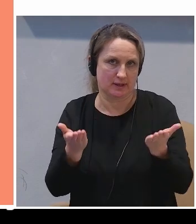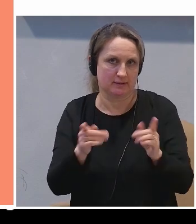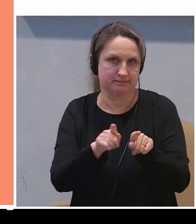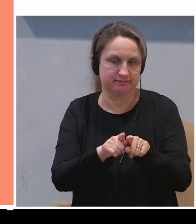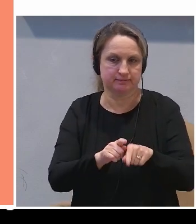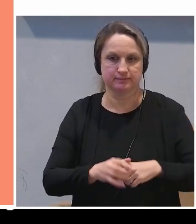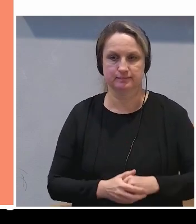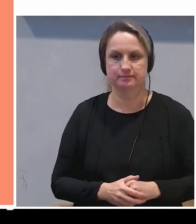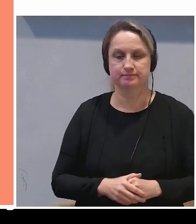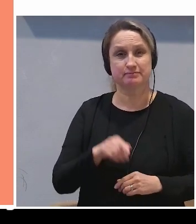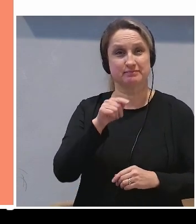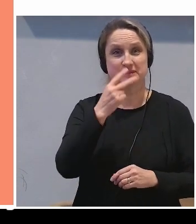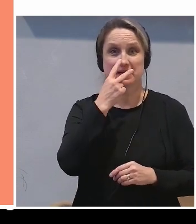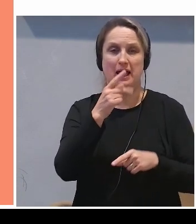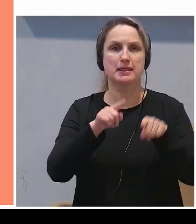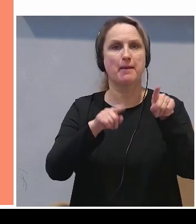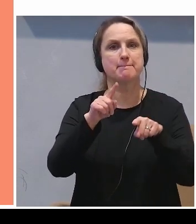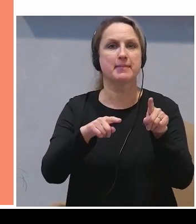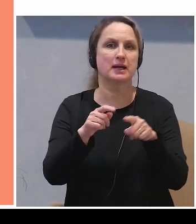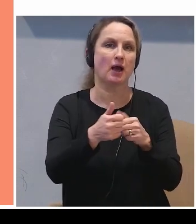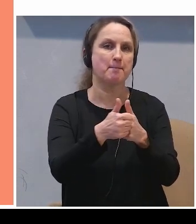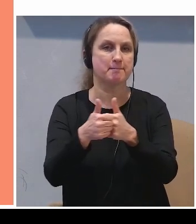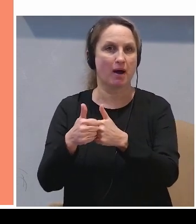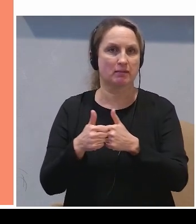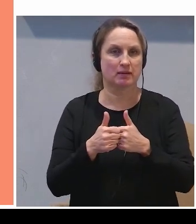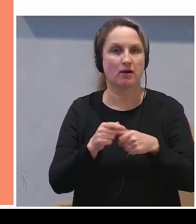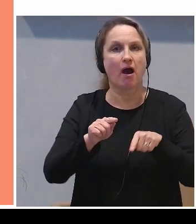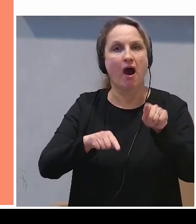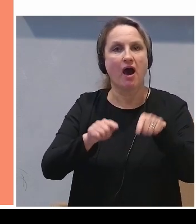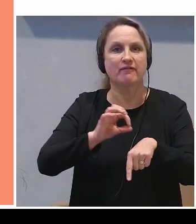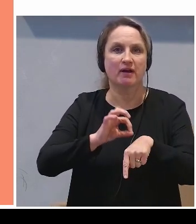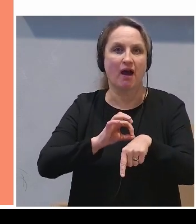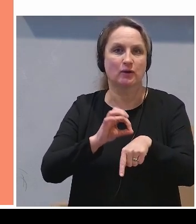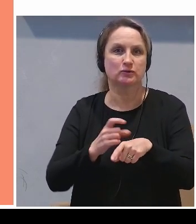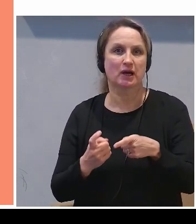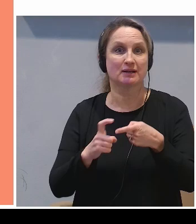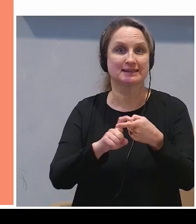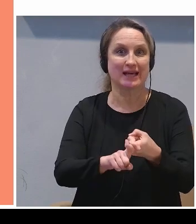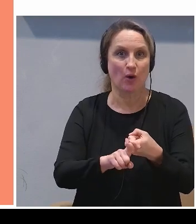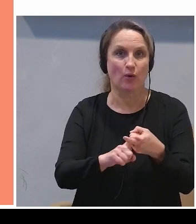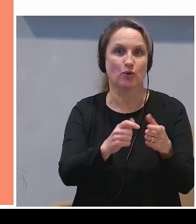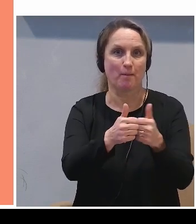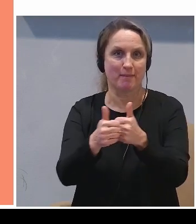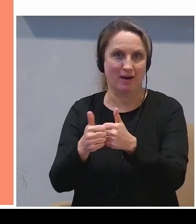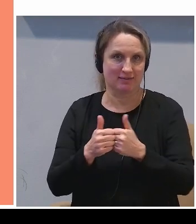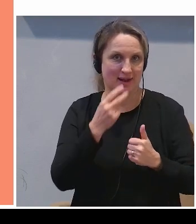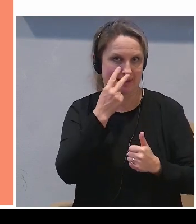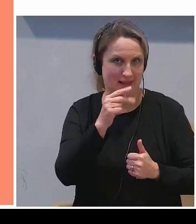On rare diseases, we were involved in the European Joint Programme for Rare Diseases. This was a very big project that lasted 6